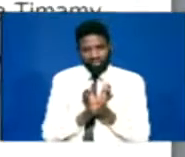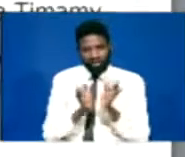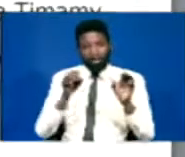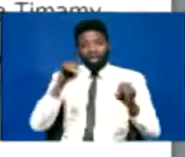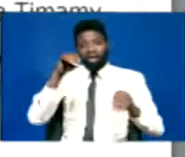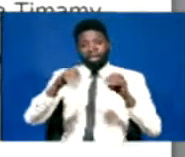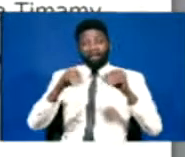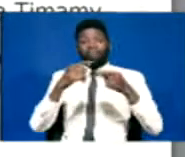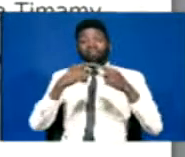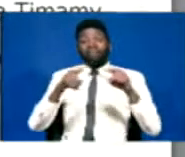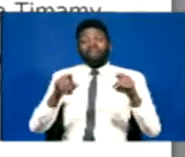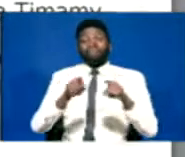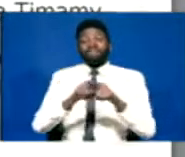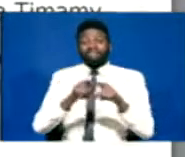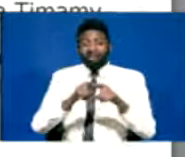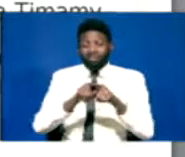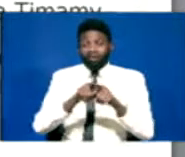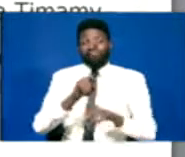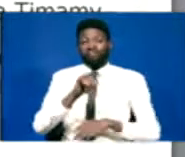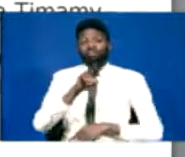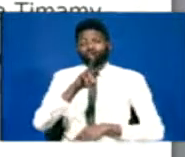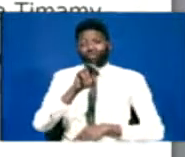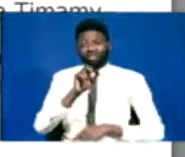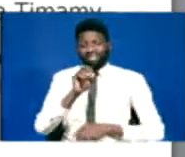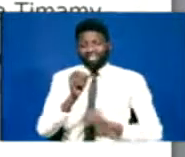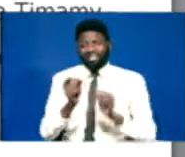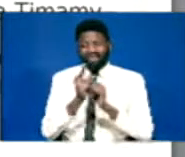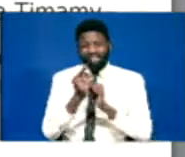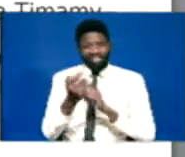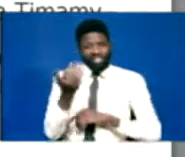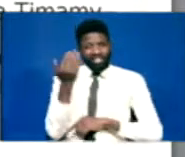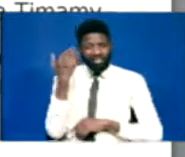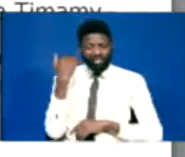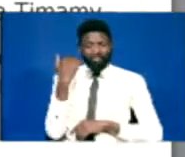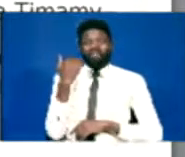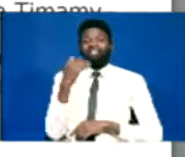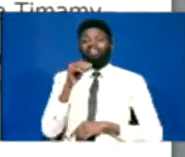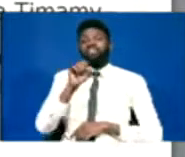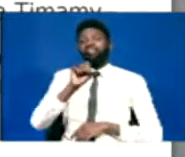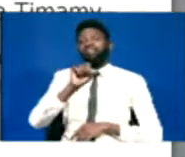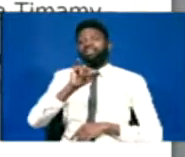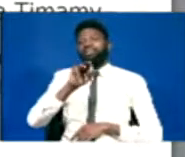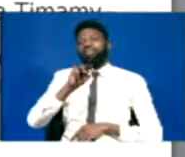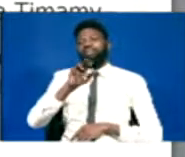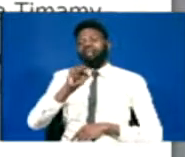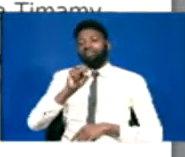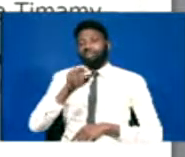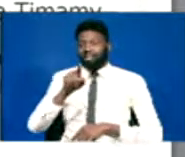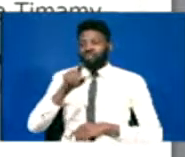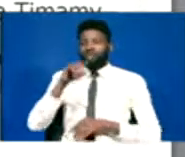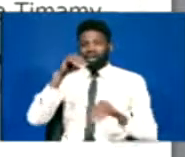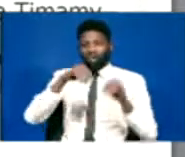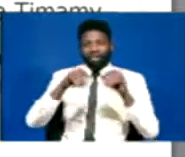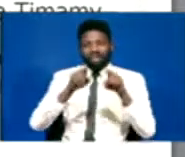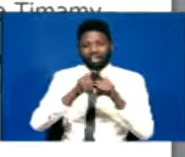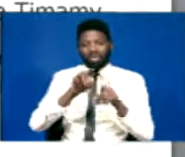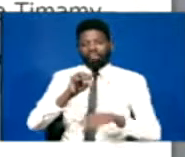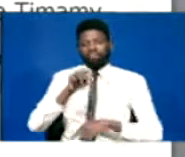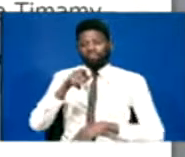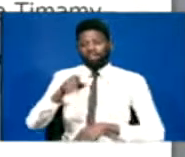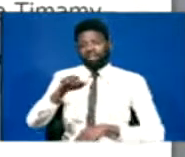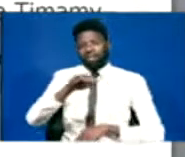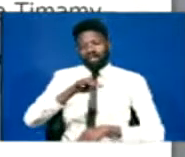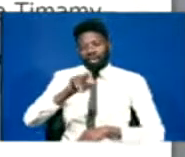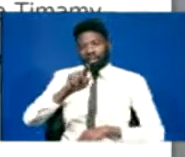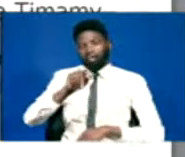then, in 2011, Simon Bugwa's election as the Member of Parliament for Kamukunji was nullified by the High Court,